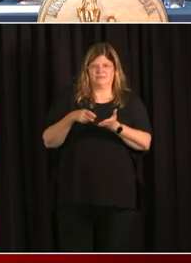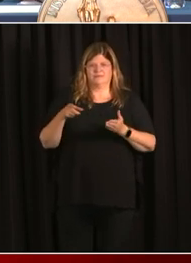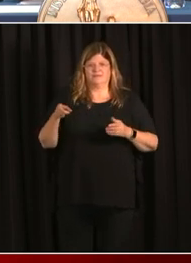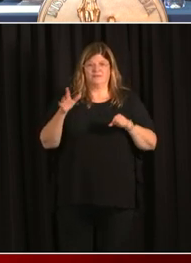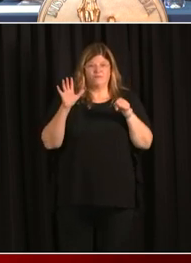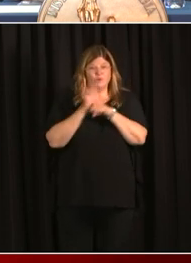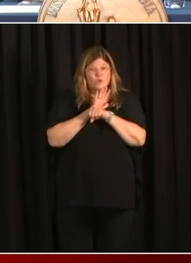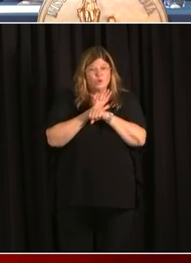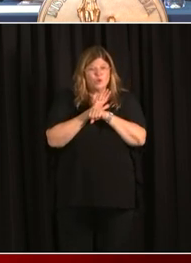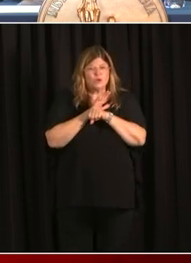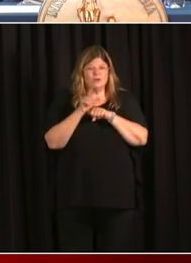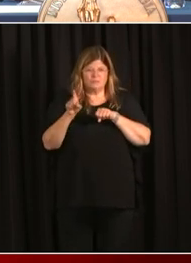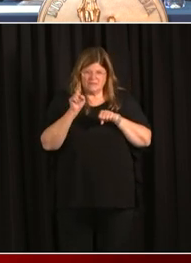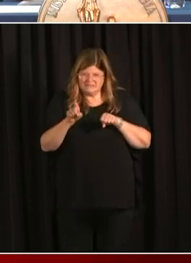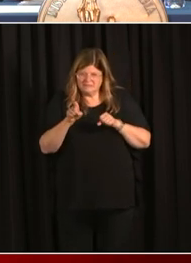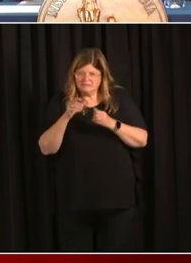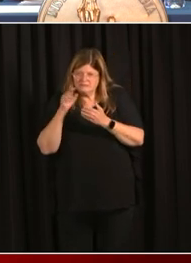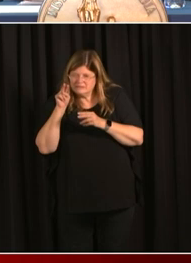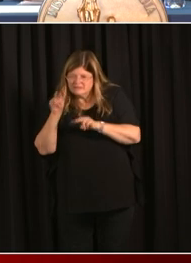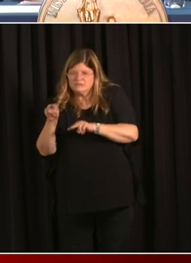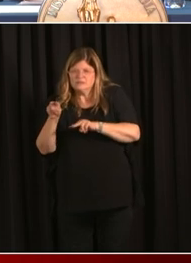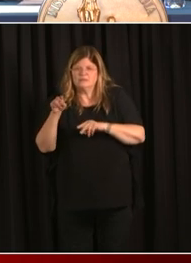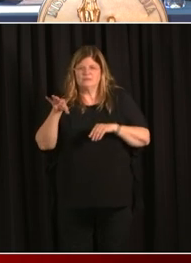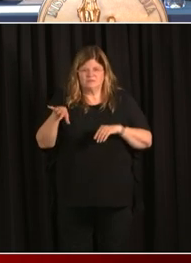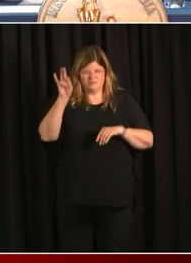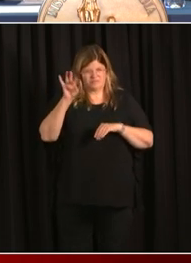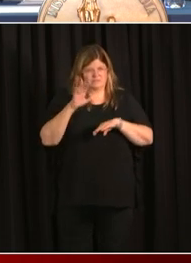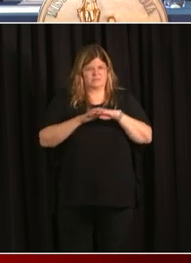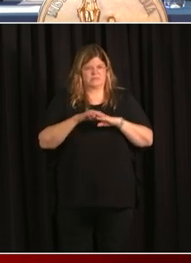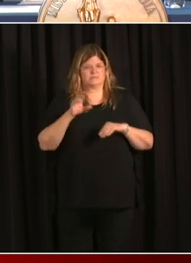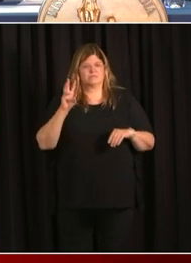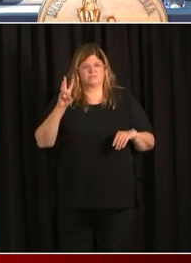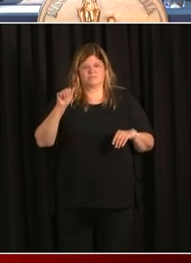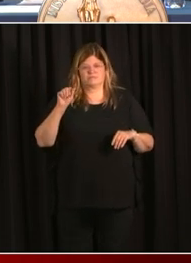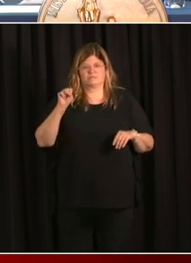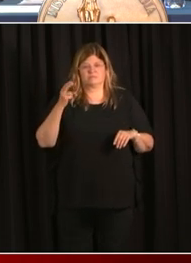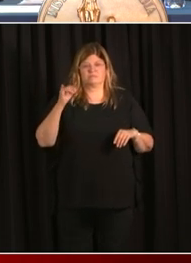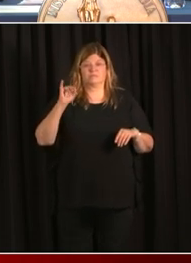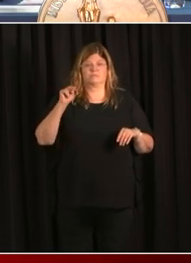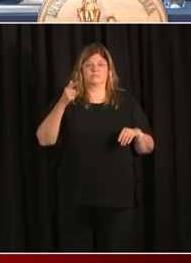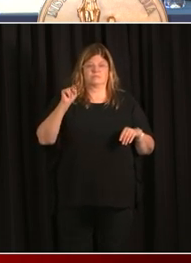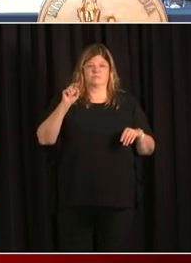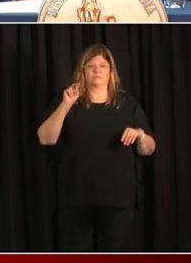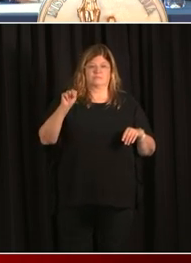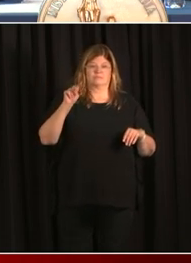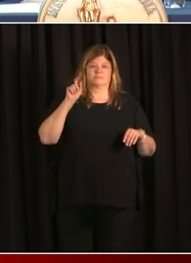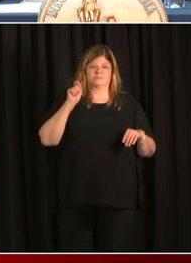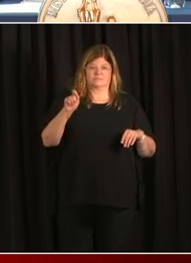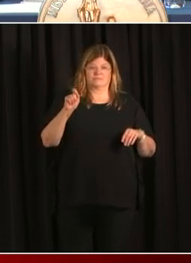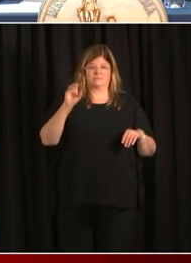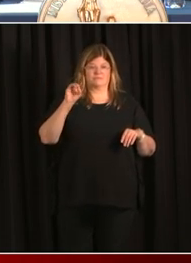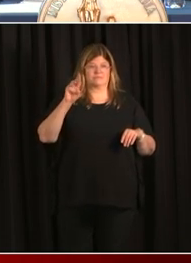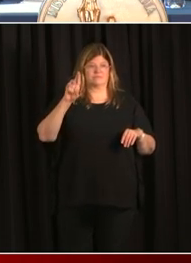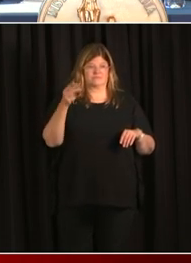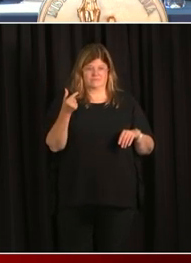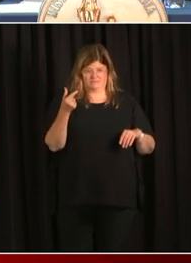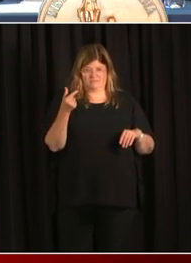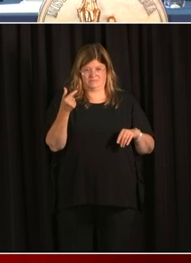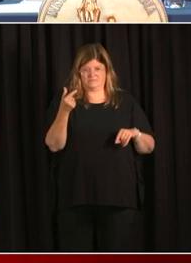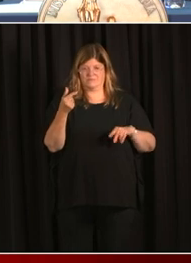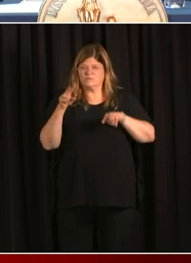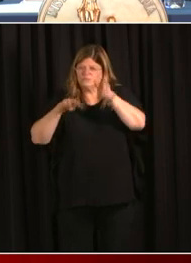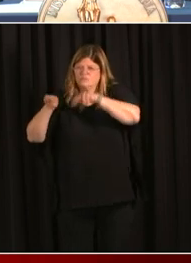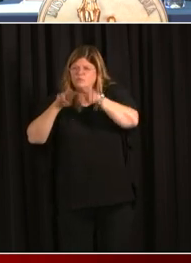attractions can also be found at Washington.org. We continue